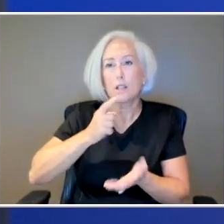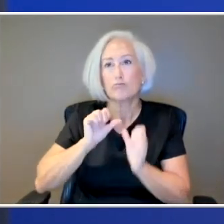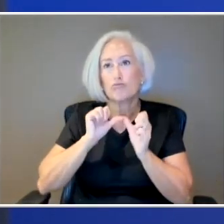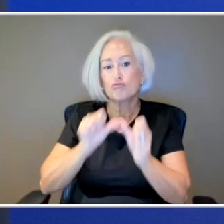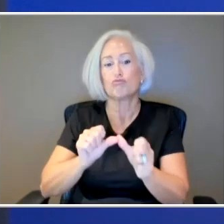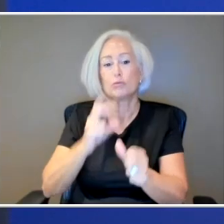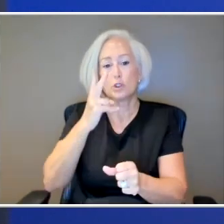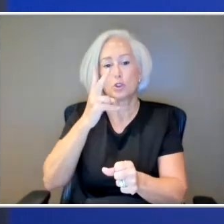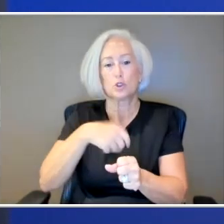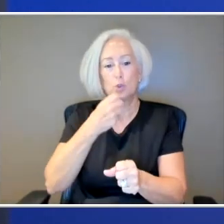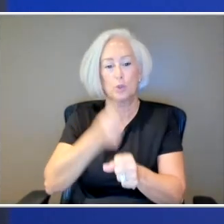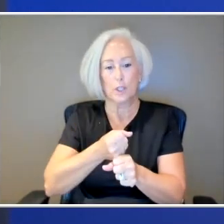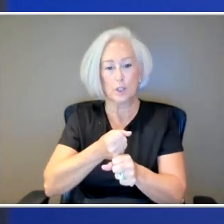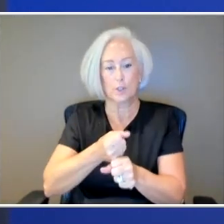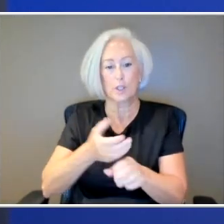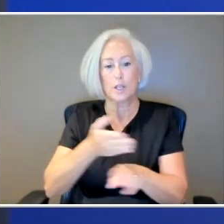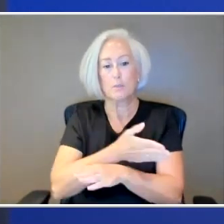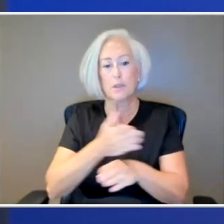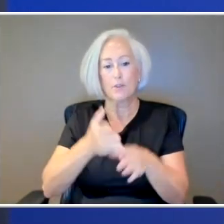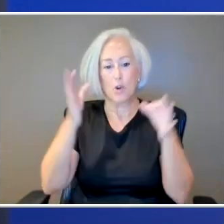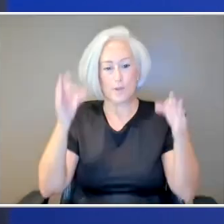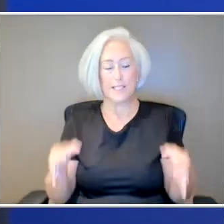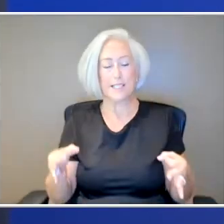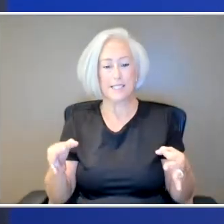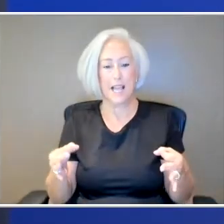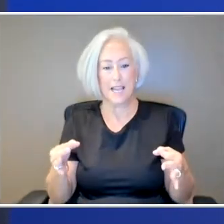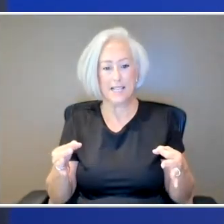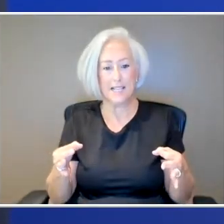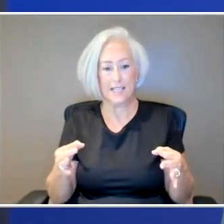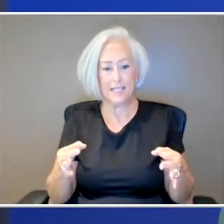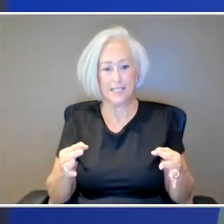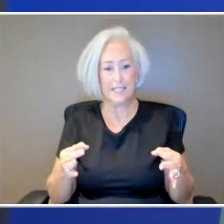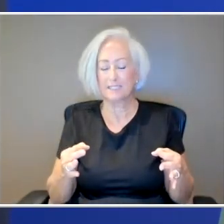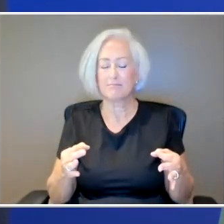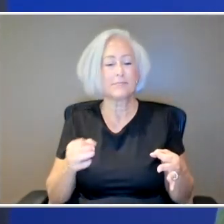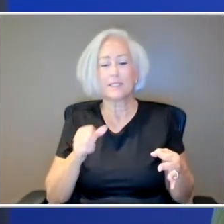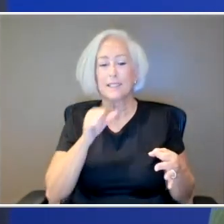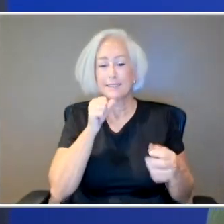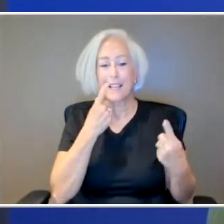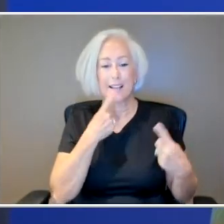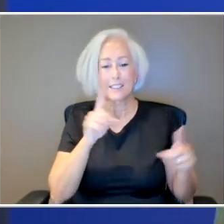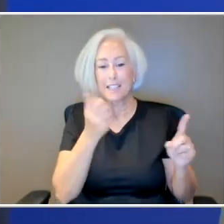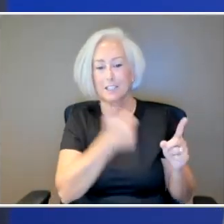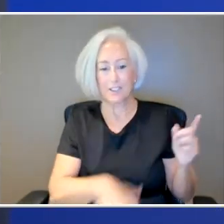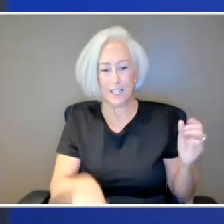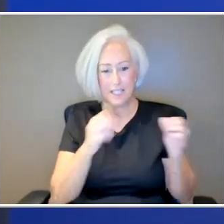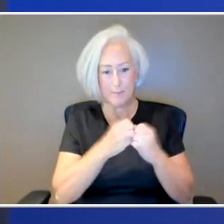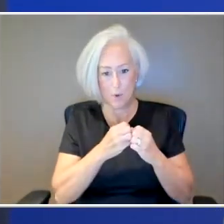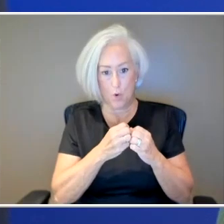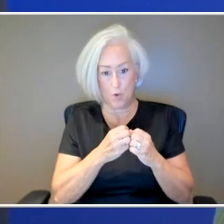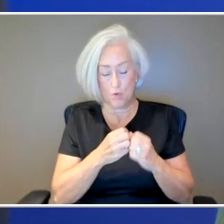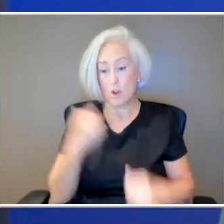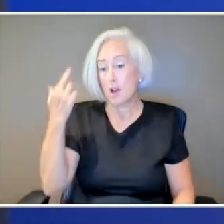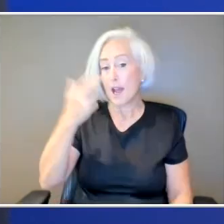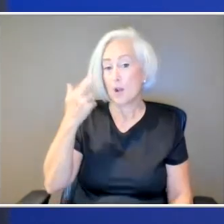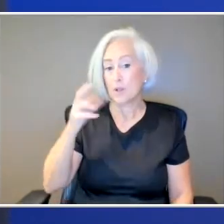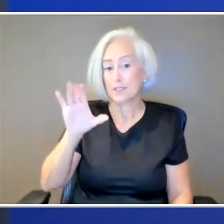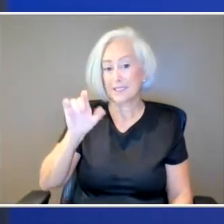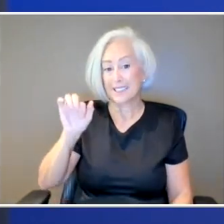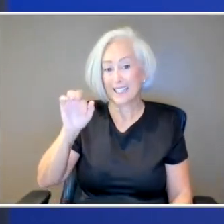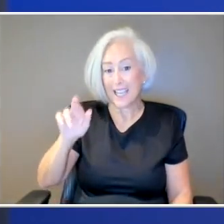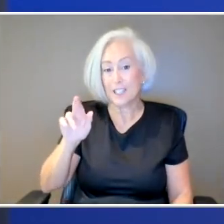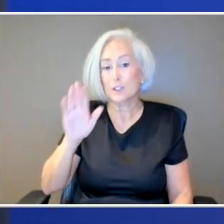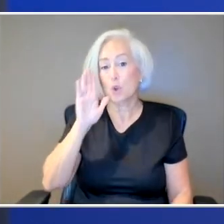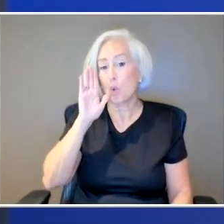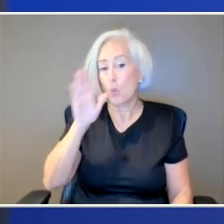before we discovered that part wasn't working, and something new I learned is cancer will work around things. And so It's